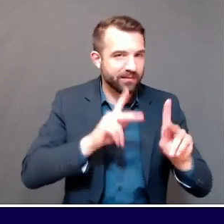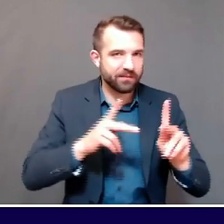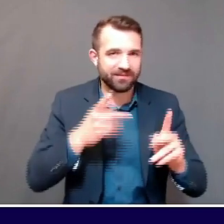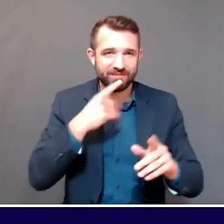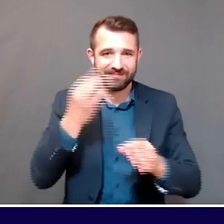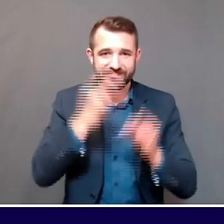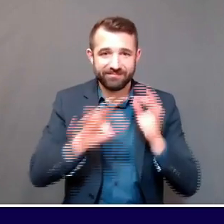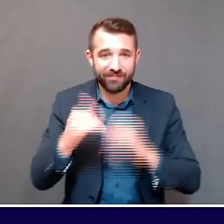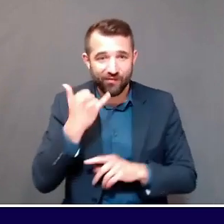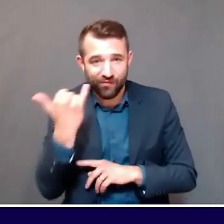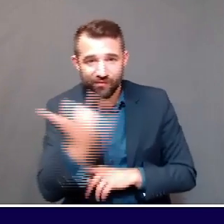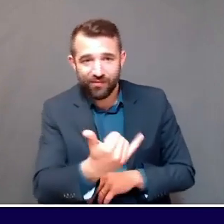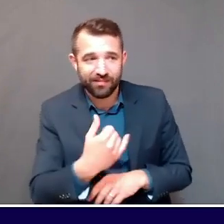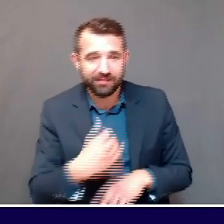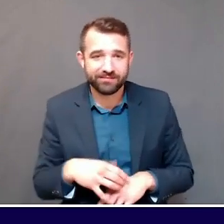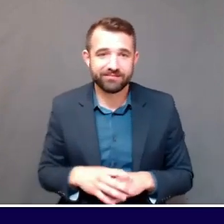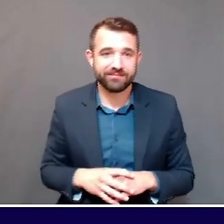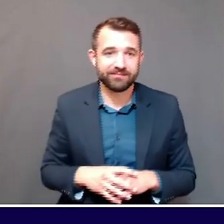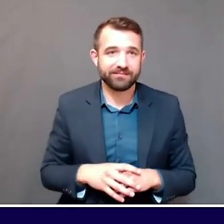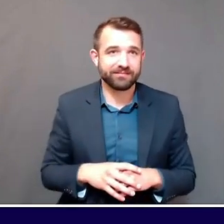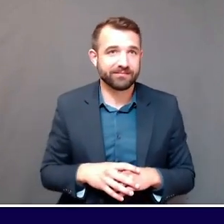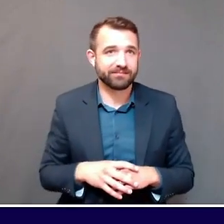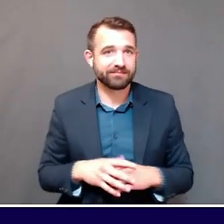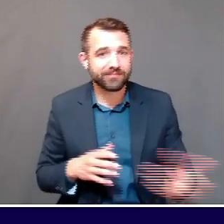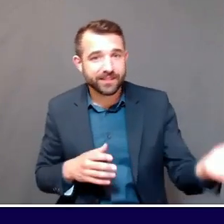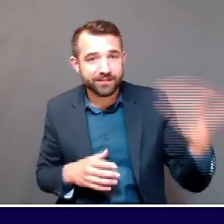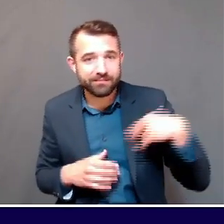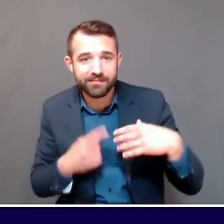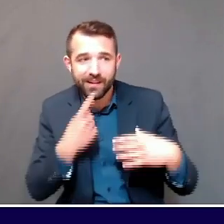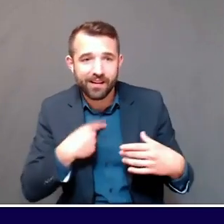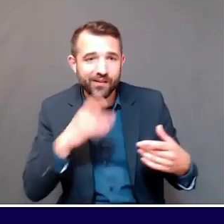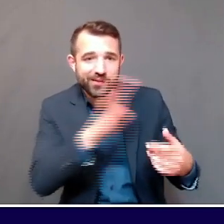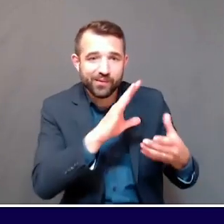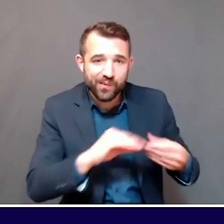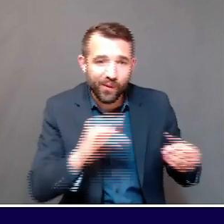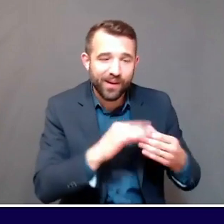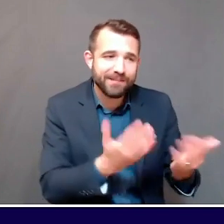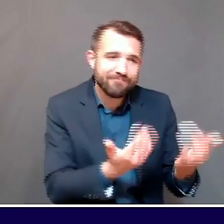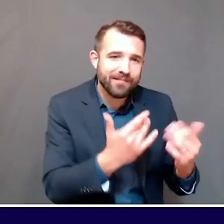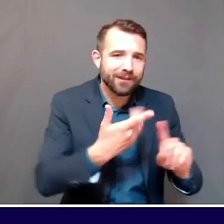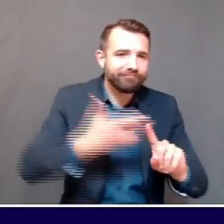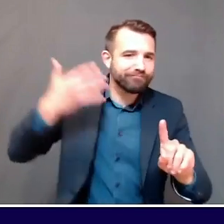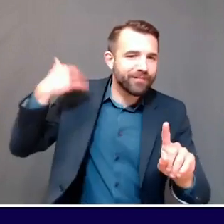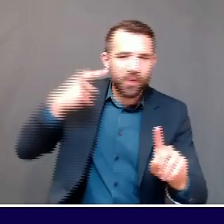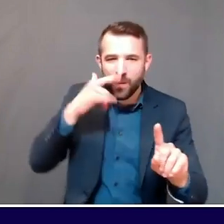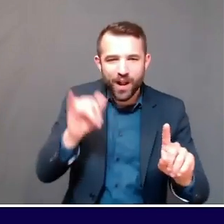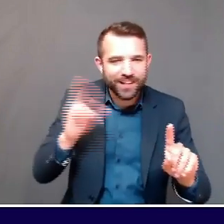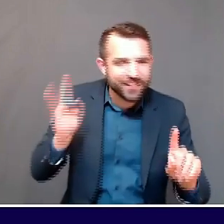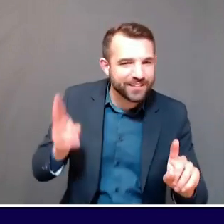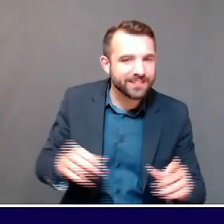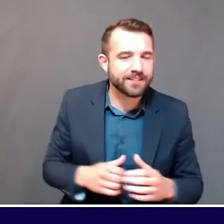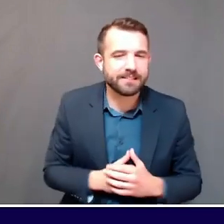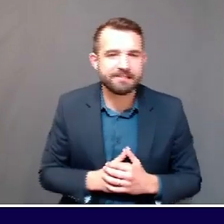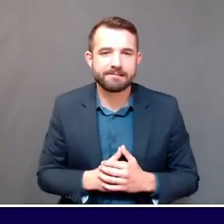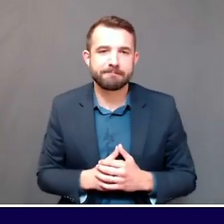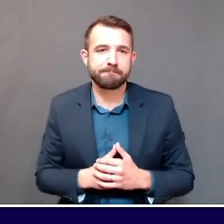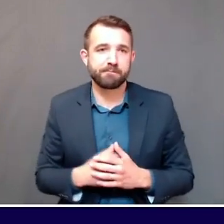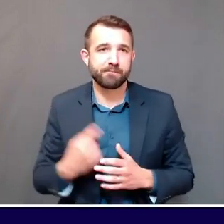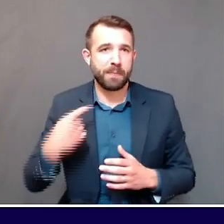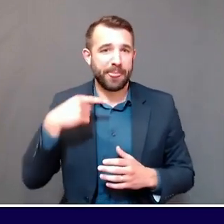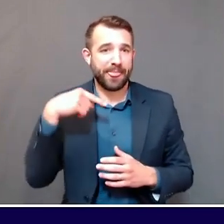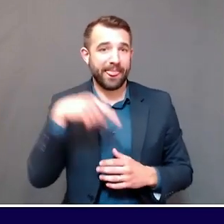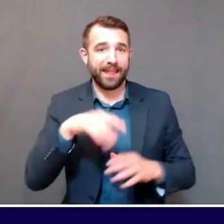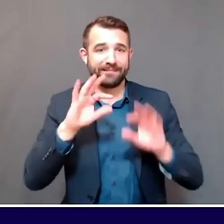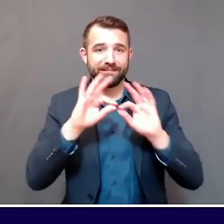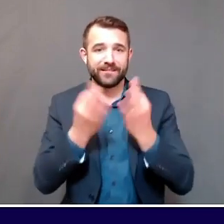them and listening to their stories. And I thank the family of this woman for sharing